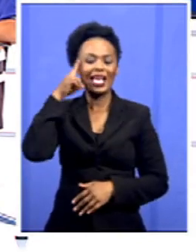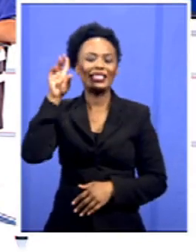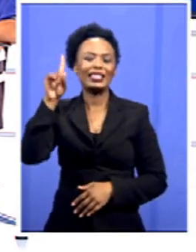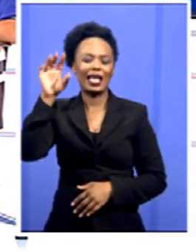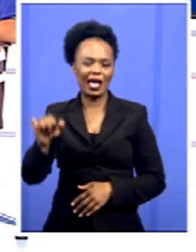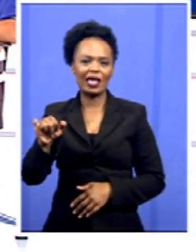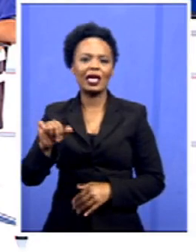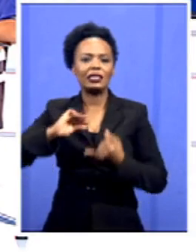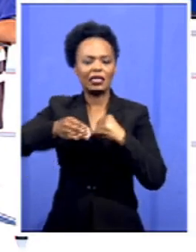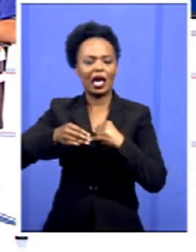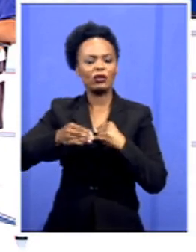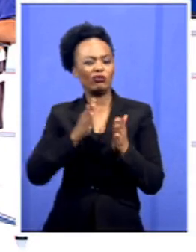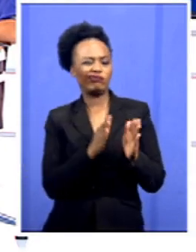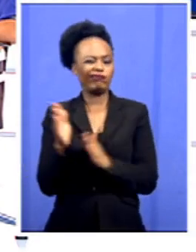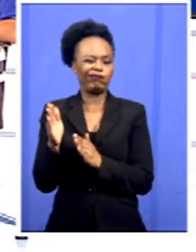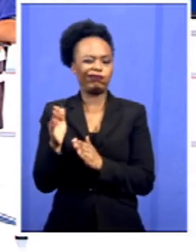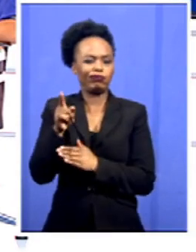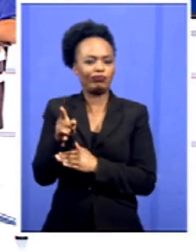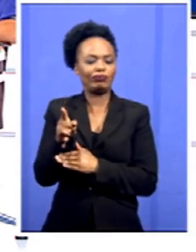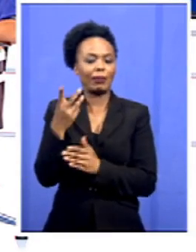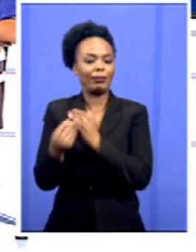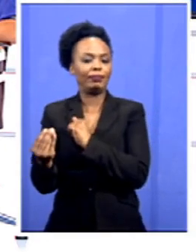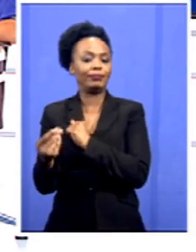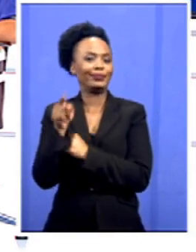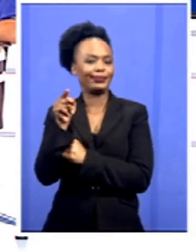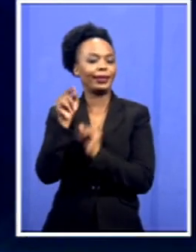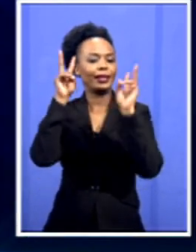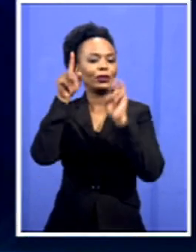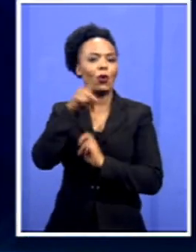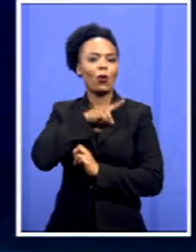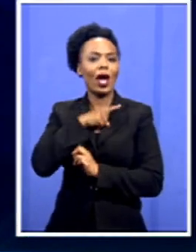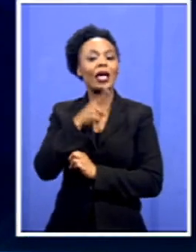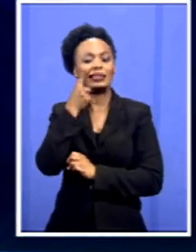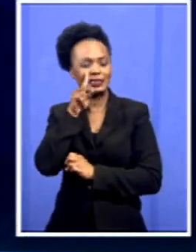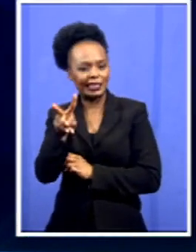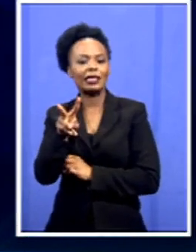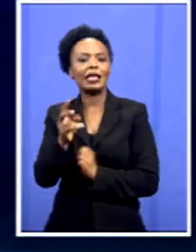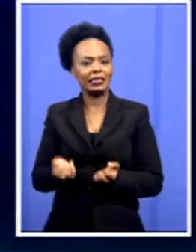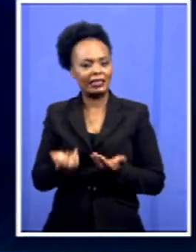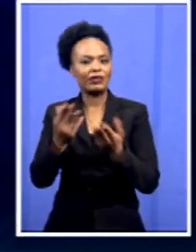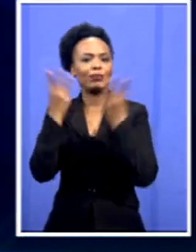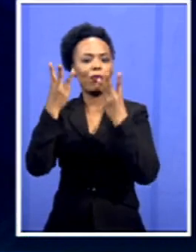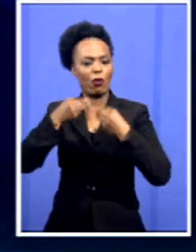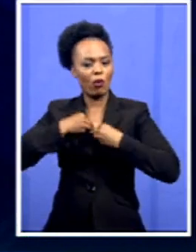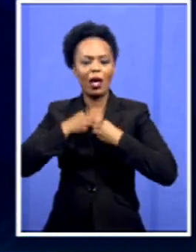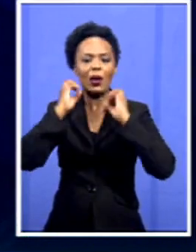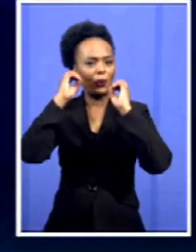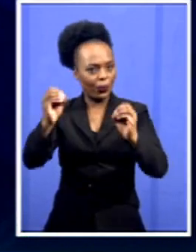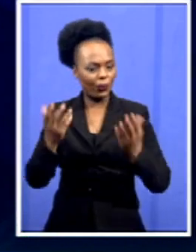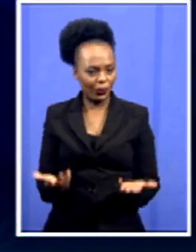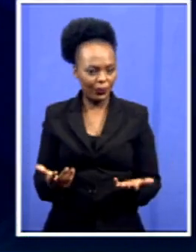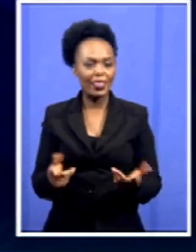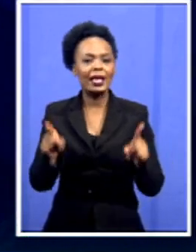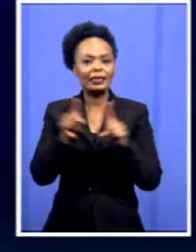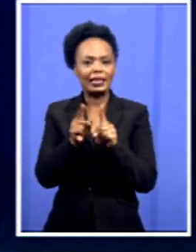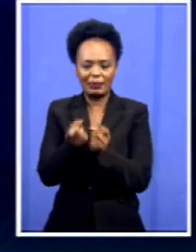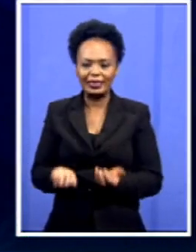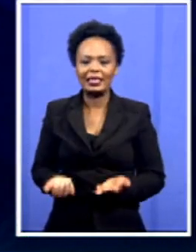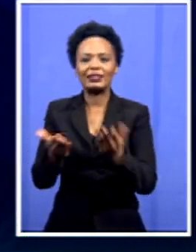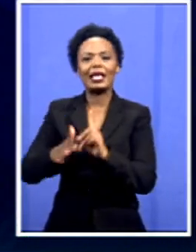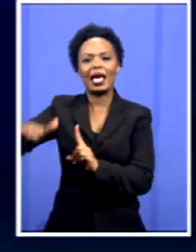is trying to move the goalpost here because they can see that they've not been servicing our people. They've not been servicing especially